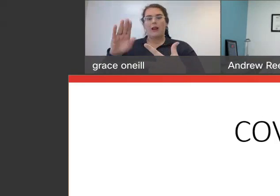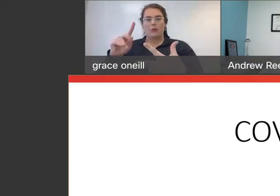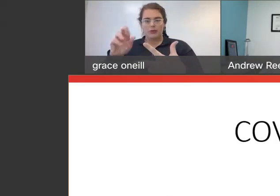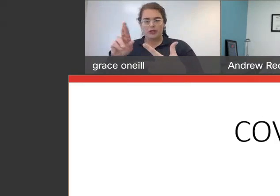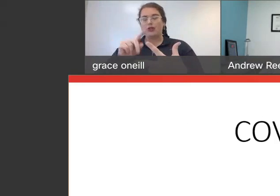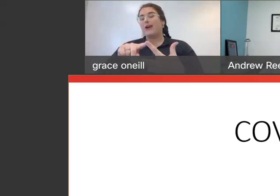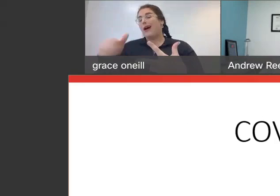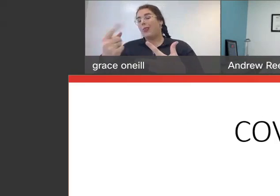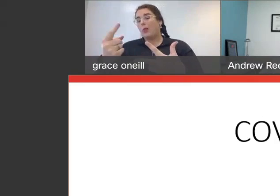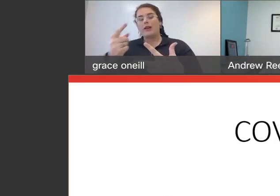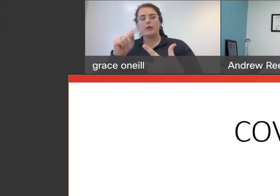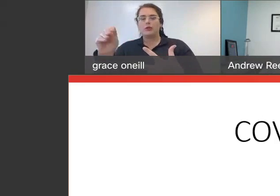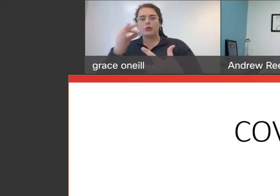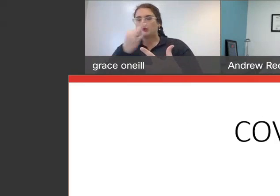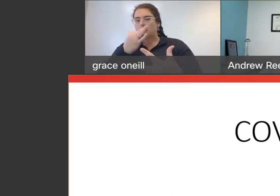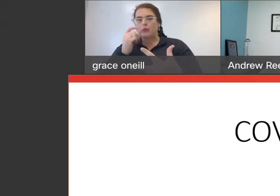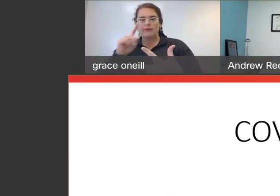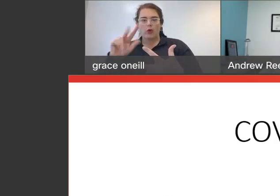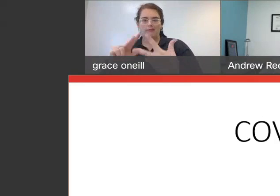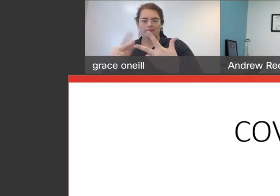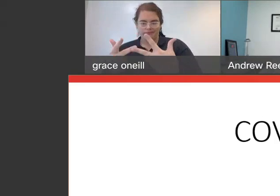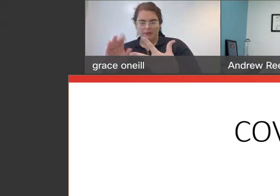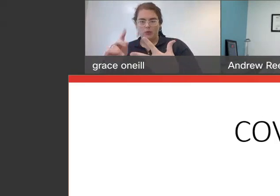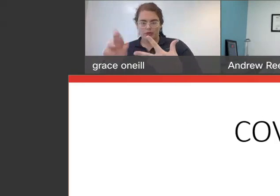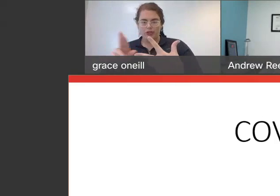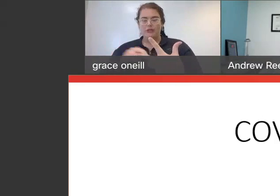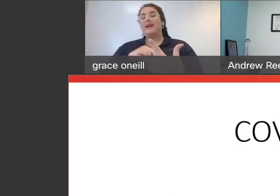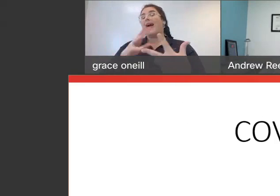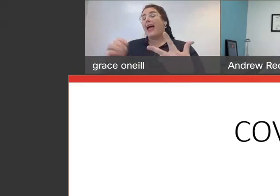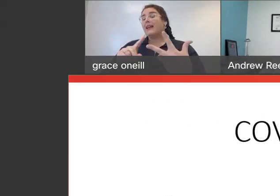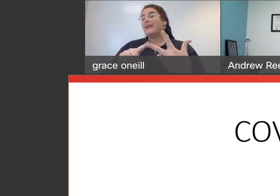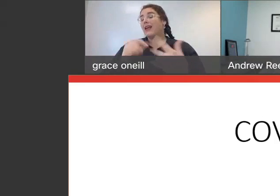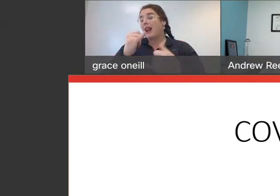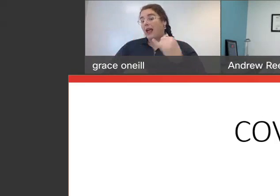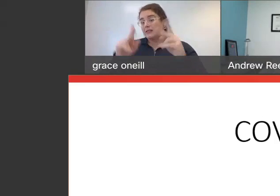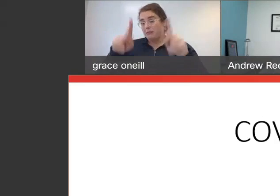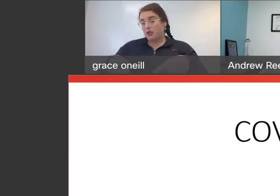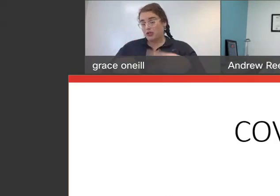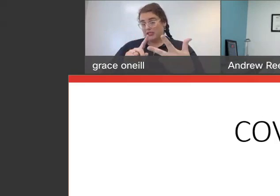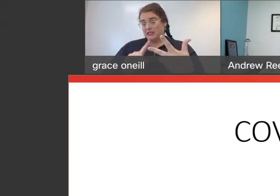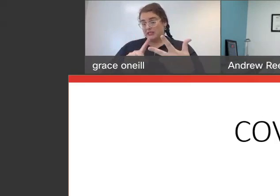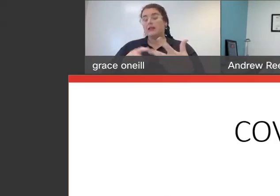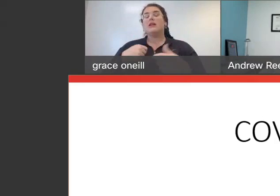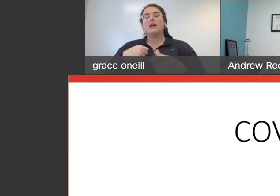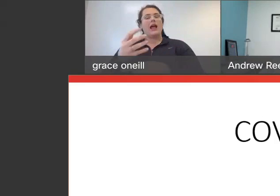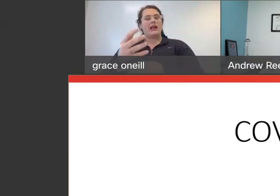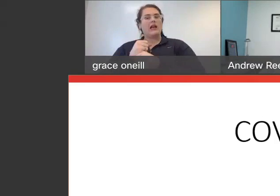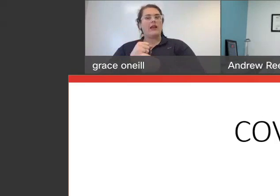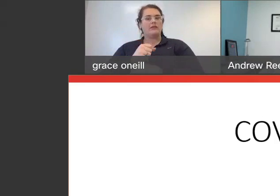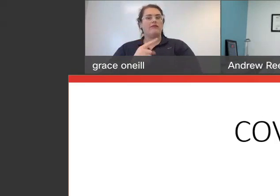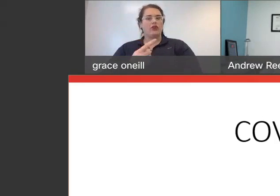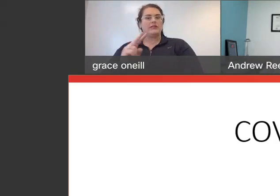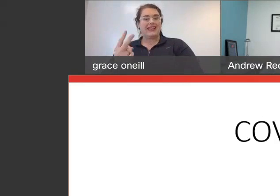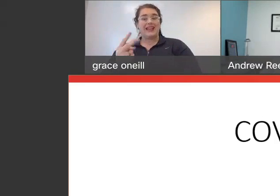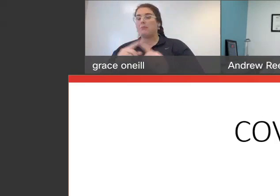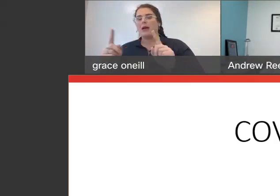soon for a booster. And the third person had received their initial vaccinations, but had chosen not to get a